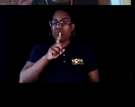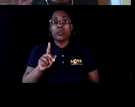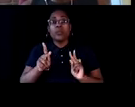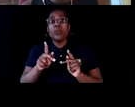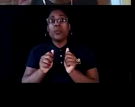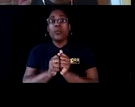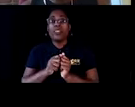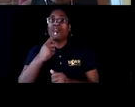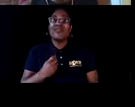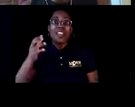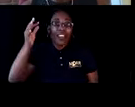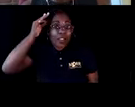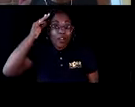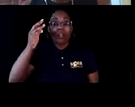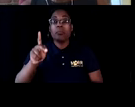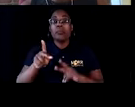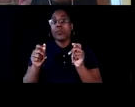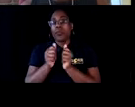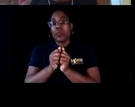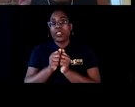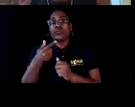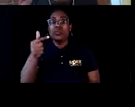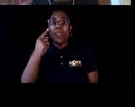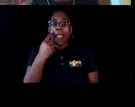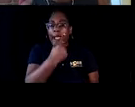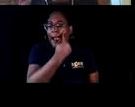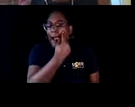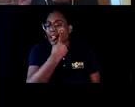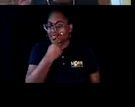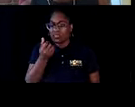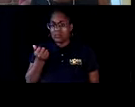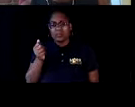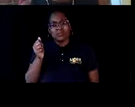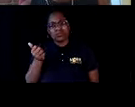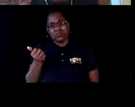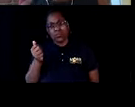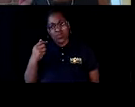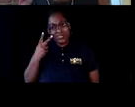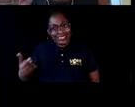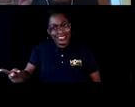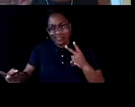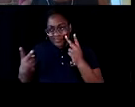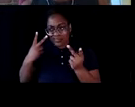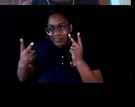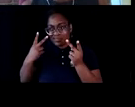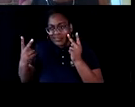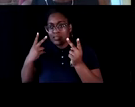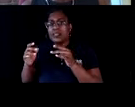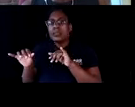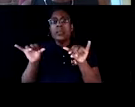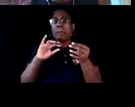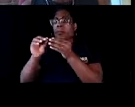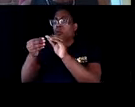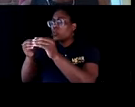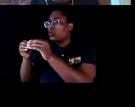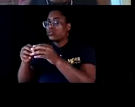is because of power relations. And we can define those as ableism, the idea that that you're supposed to have